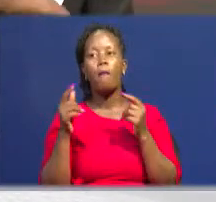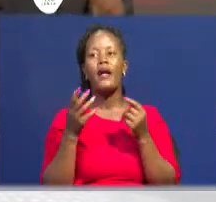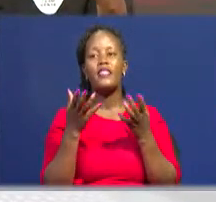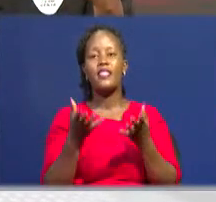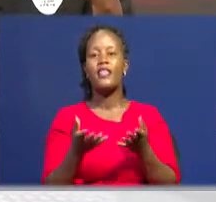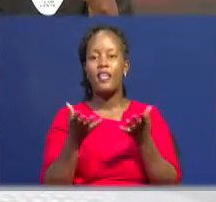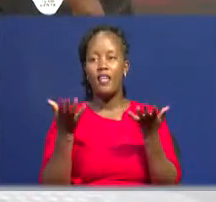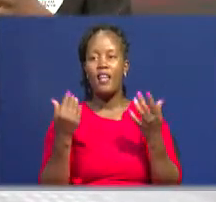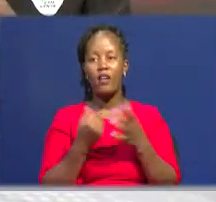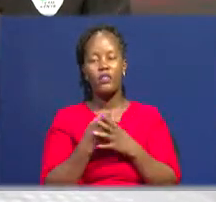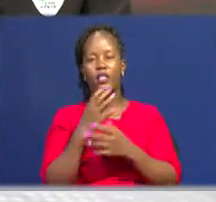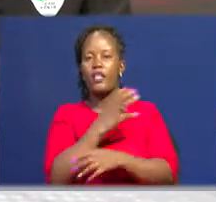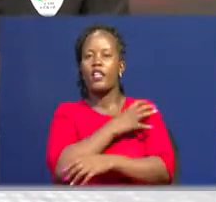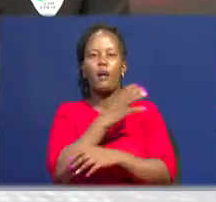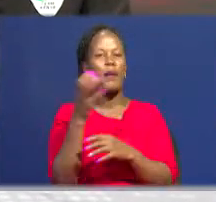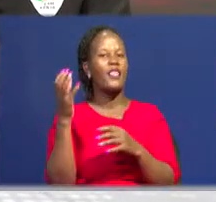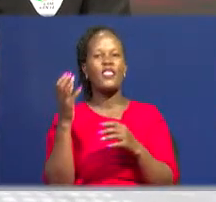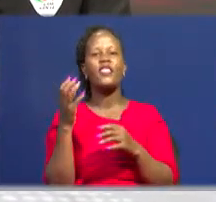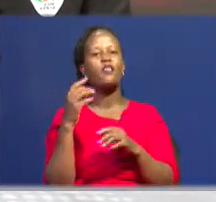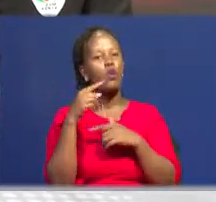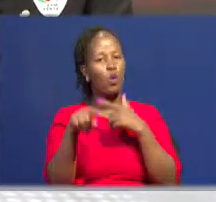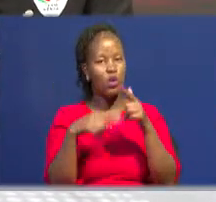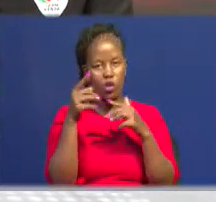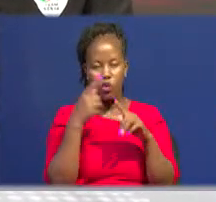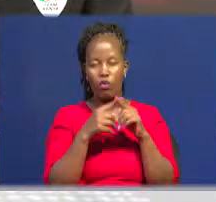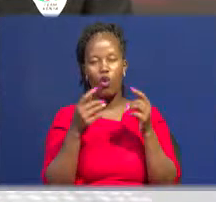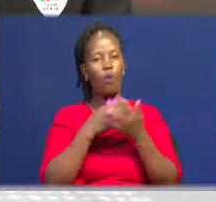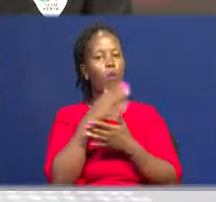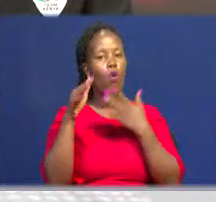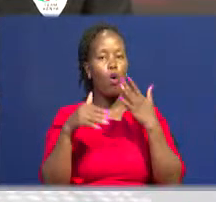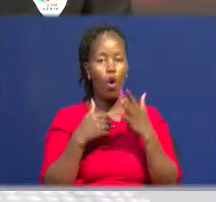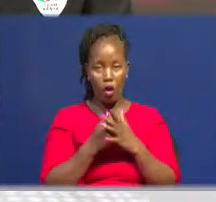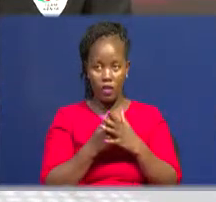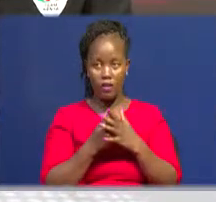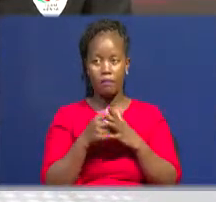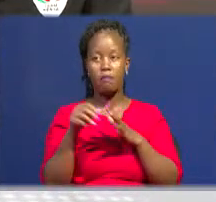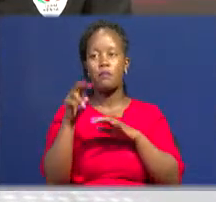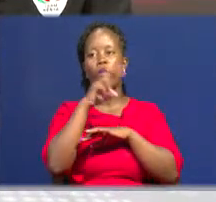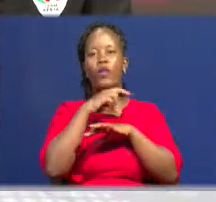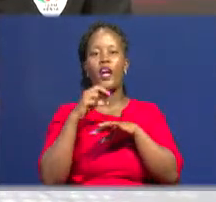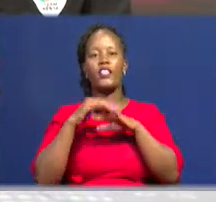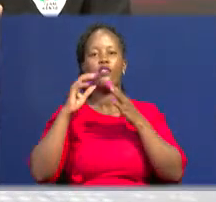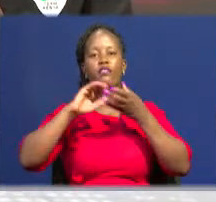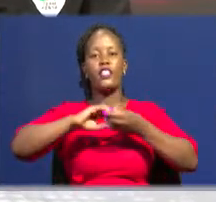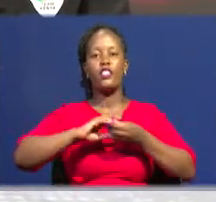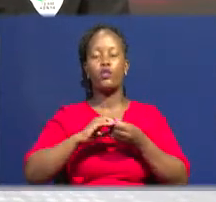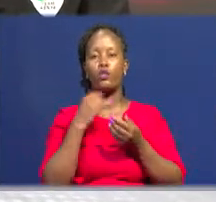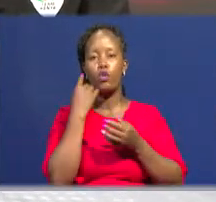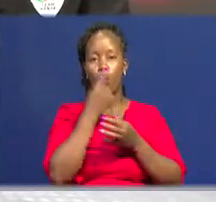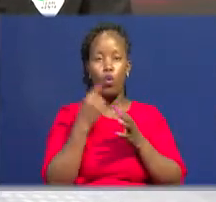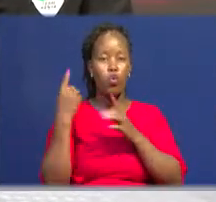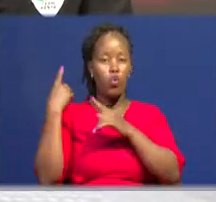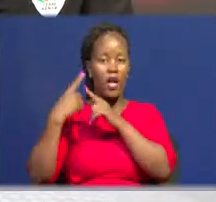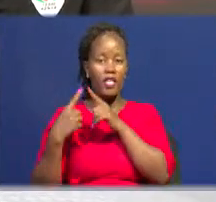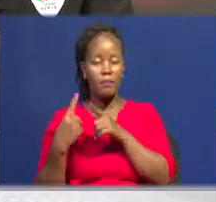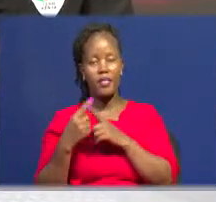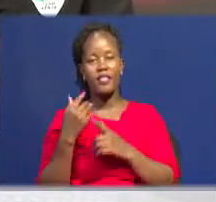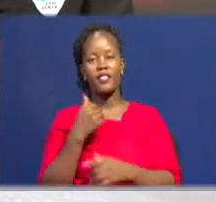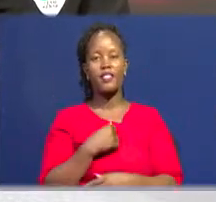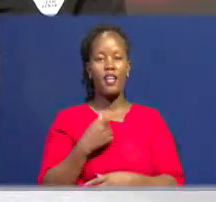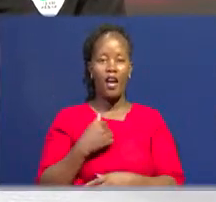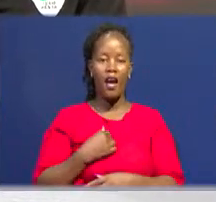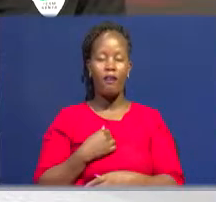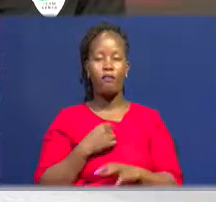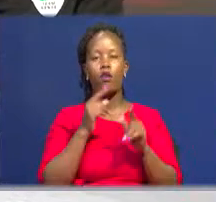in everyone. So from our national federations who had their experience, from us who are showing them